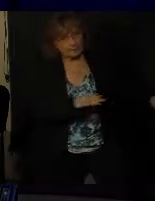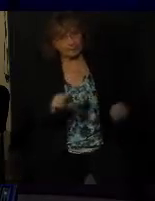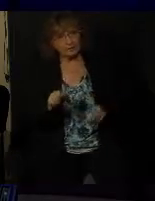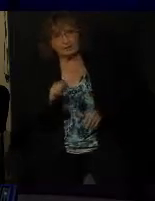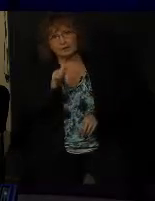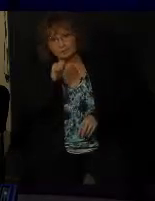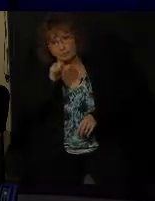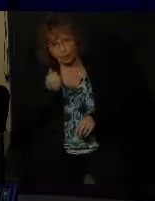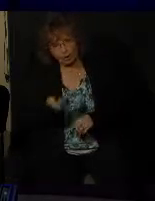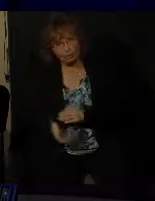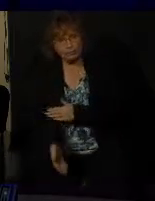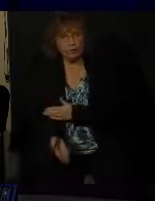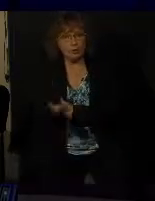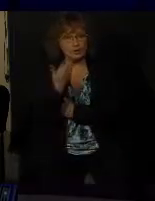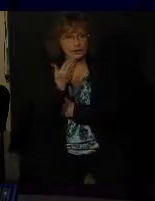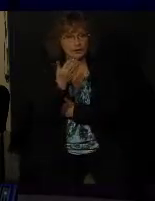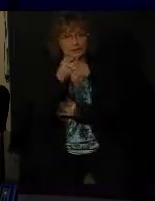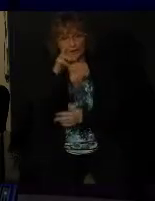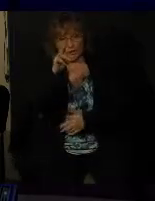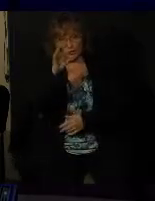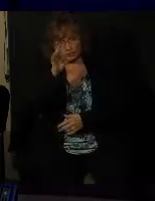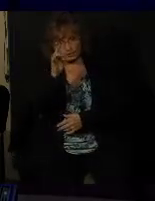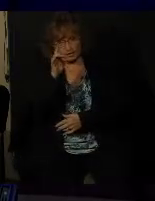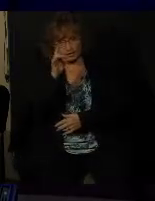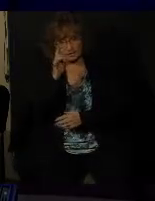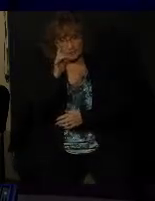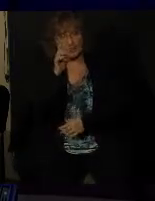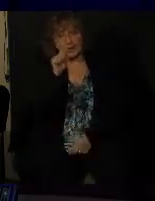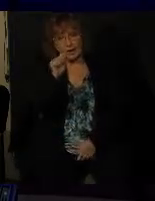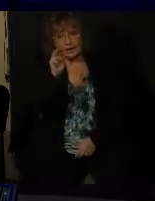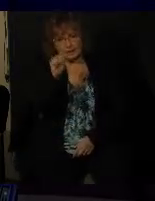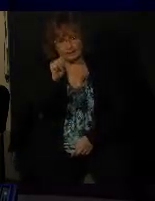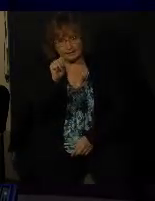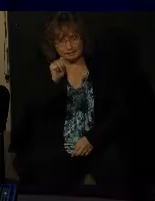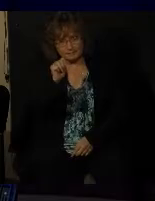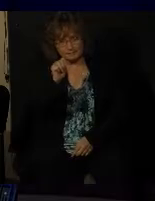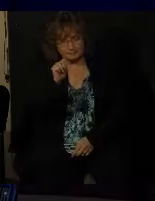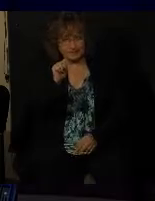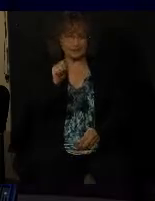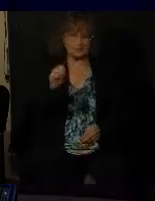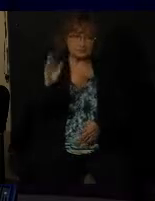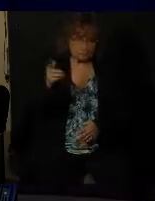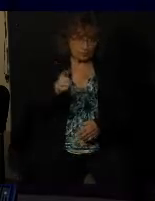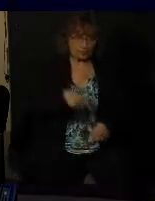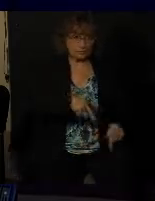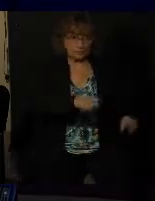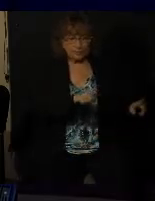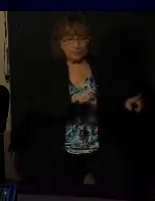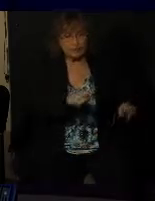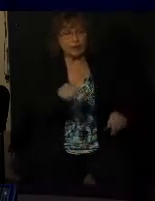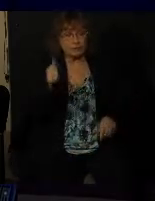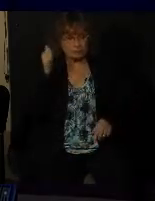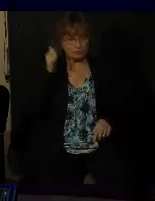night. And so we have to be back for that, and I wasn't thinking of that when we planned this.